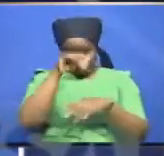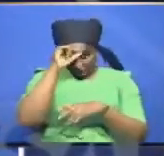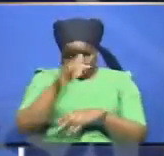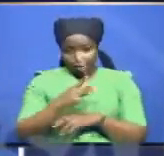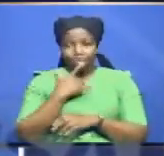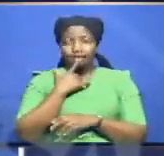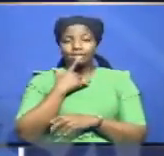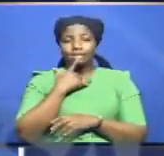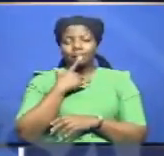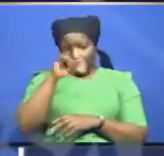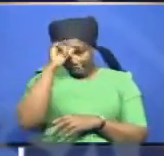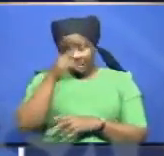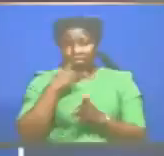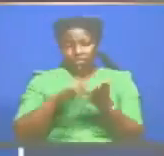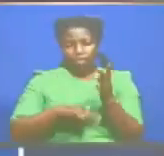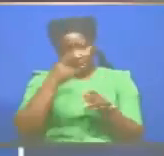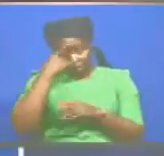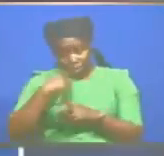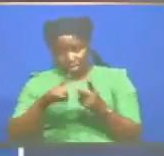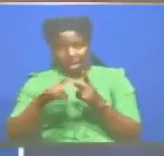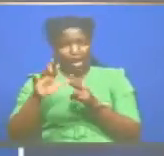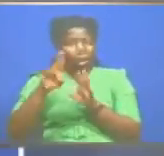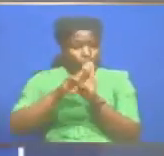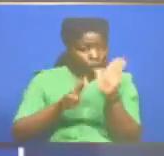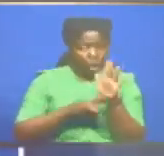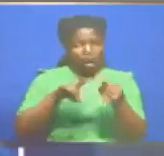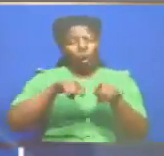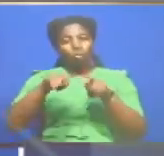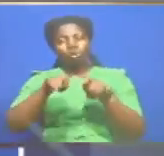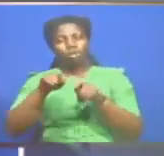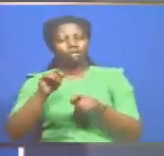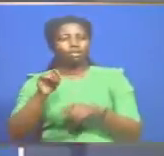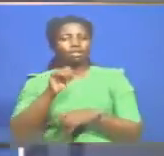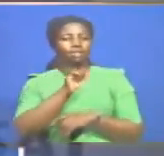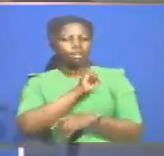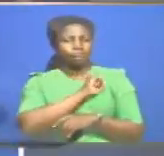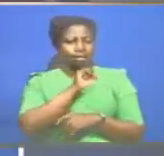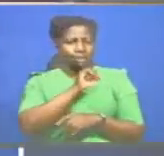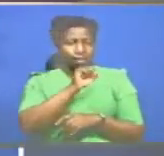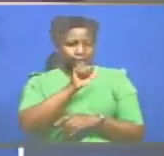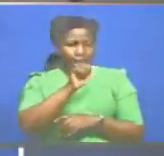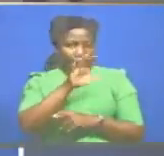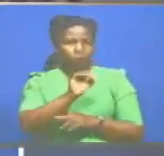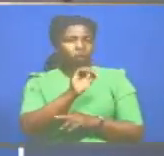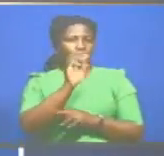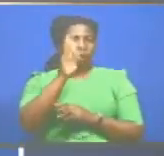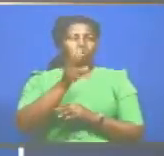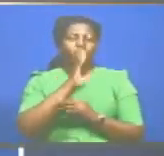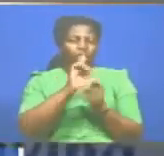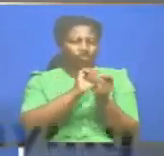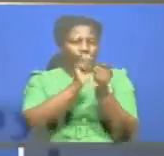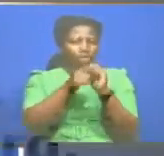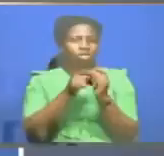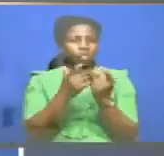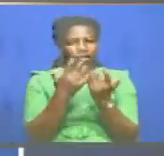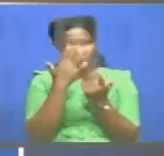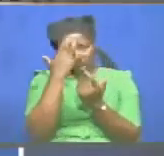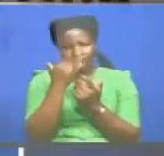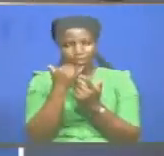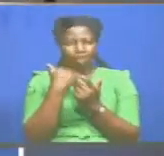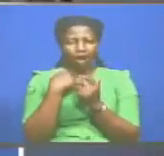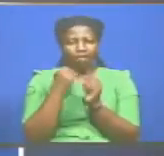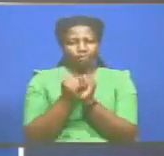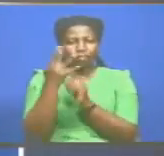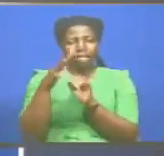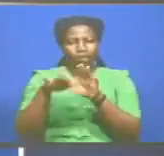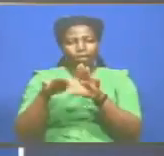and regulations regulating SACCOs will soon be crafted as per the 14-member task force, mandated to come up with the policy proposals that